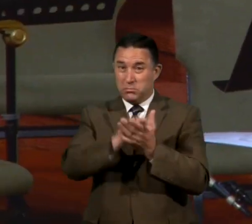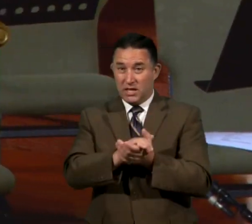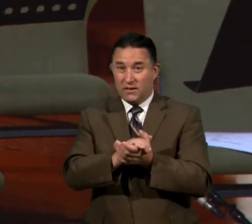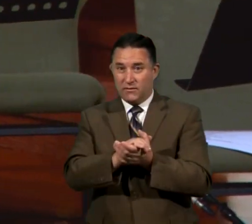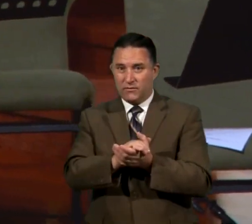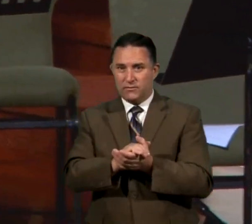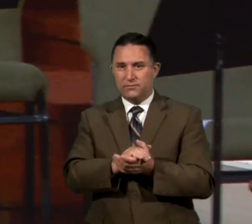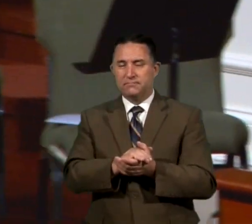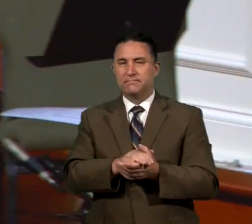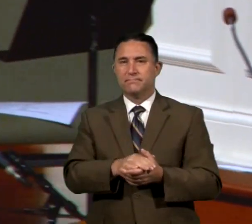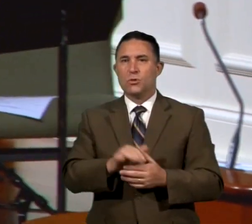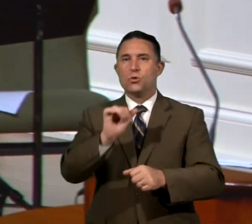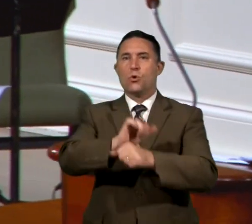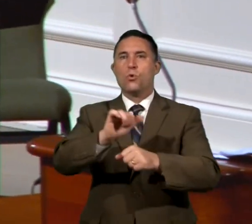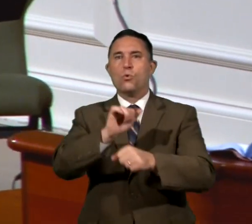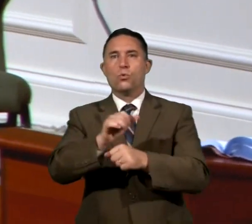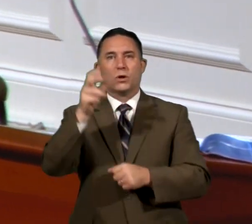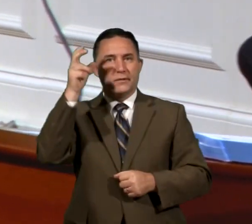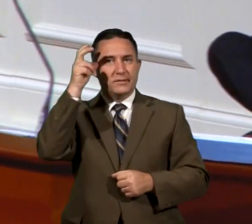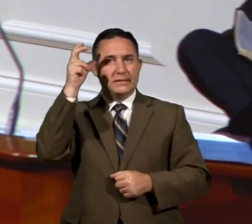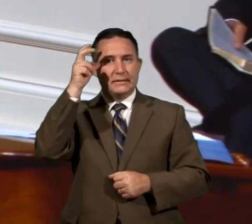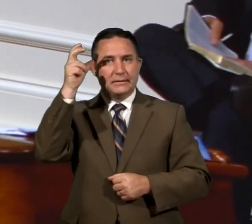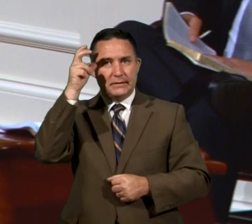was somewhat the work of Satan.